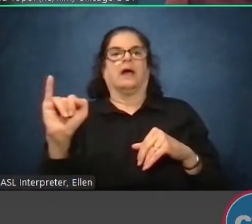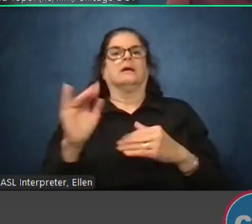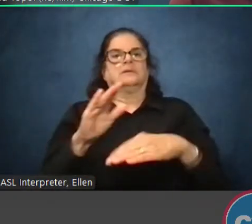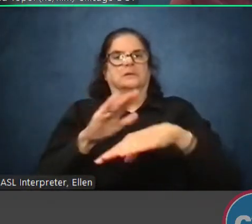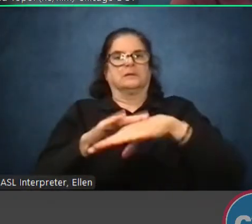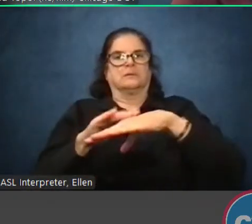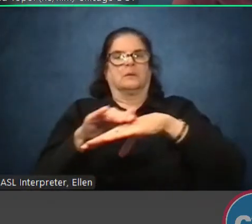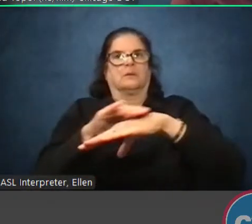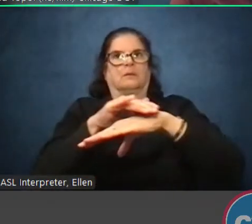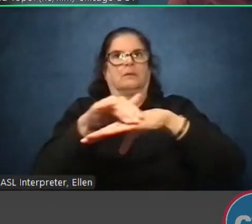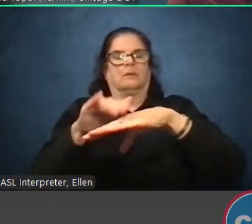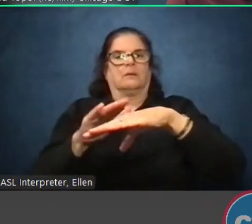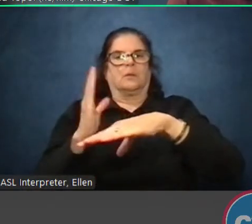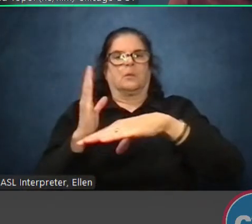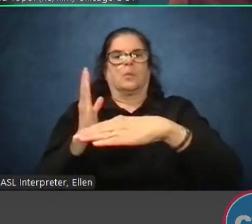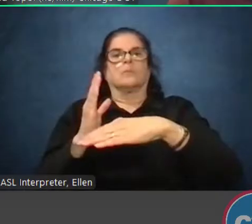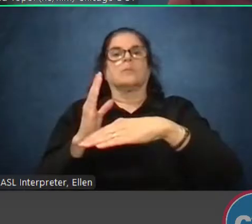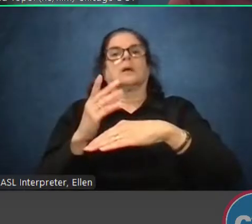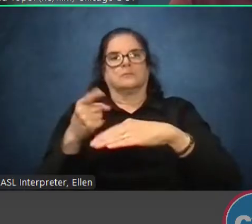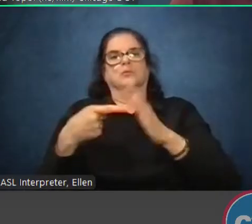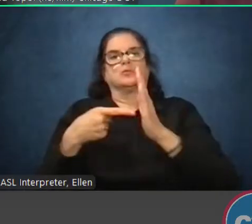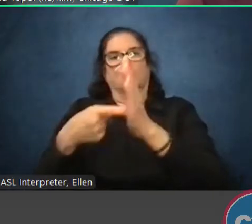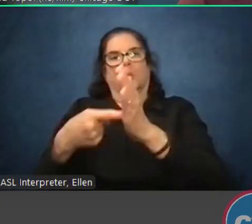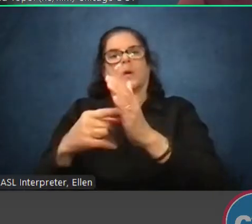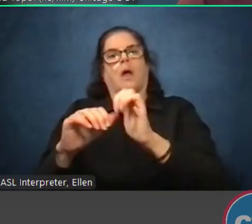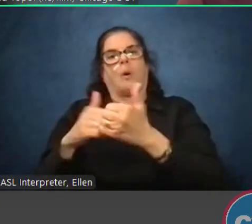marked crosswalks, and then getting you to the bus stop space.